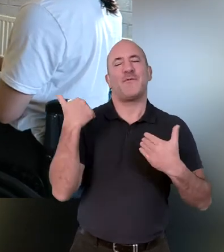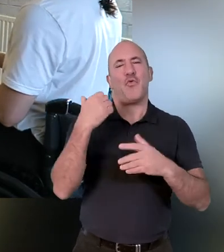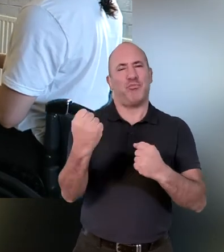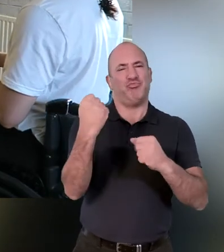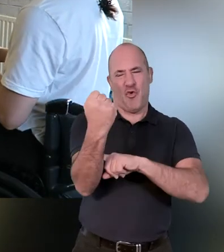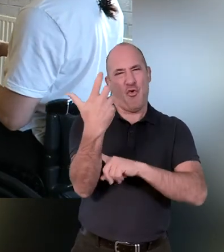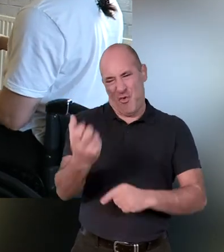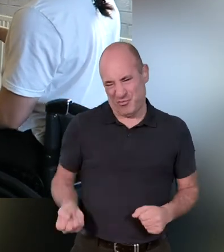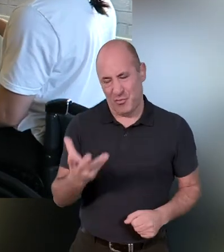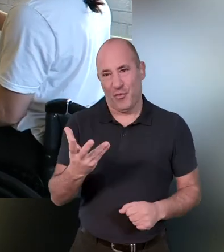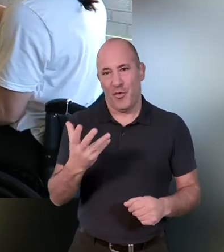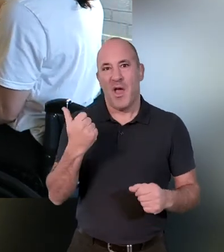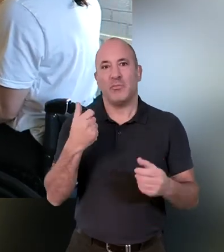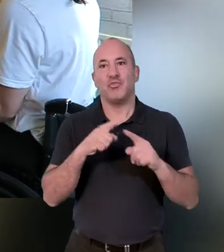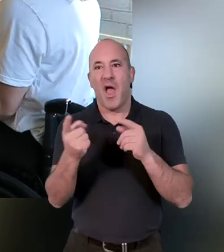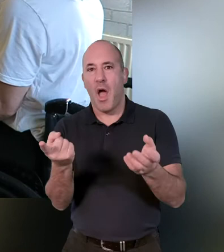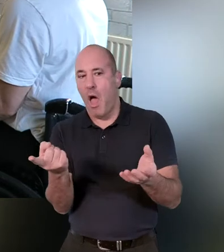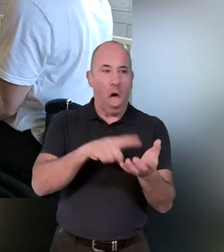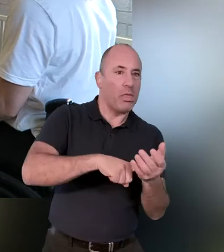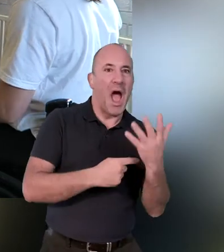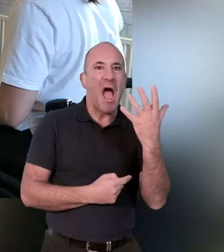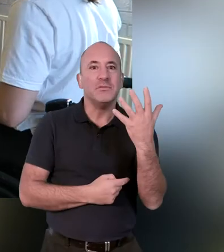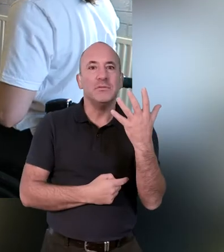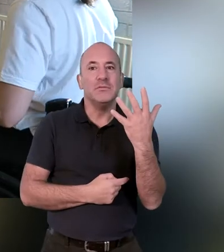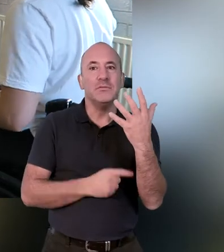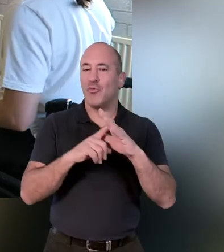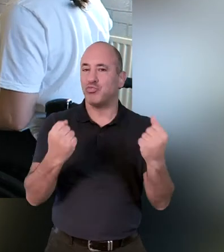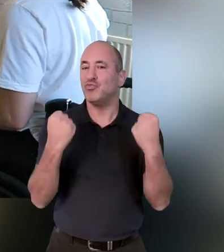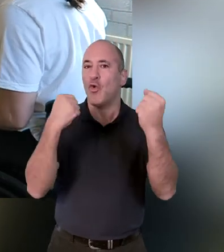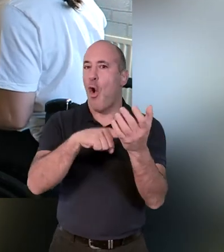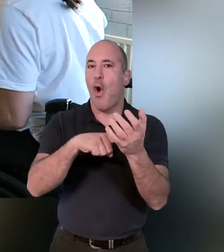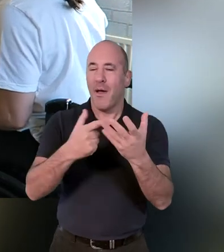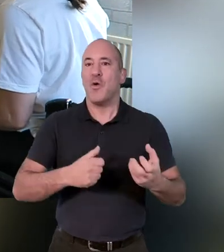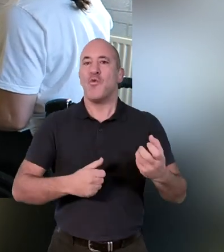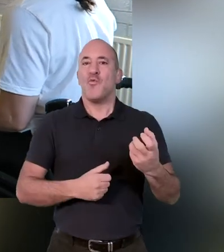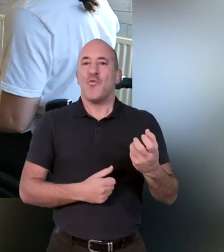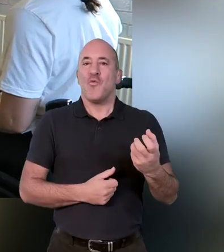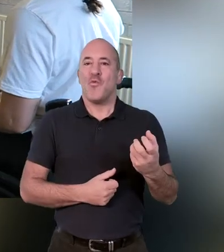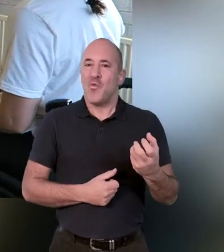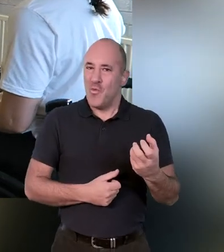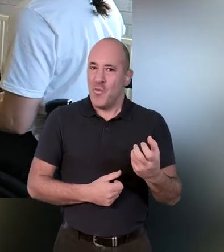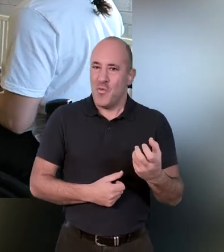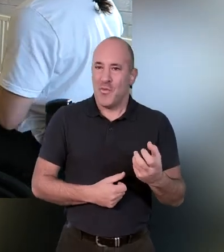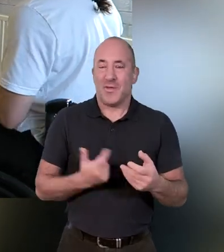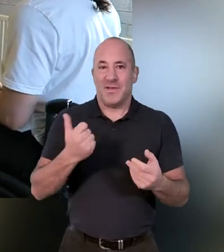she's going to have one more go. This time she has to throw her rolled up socks with